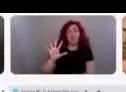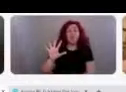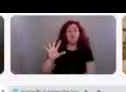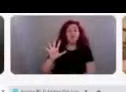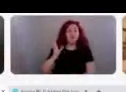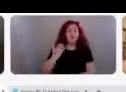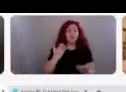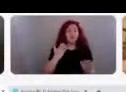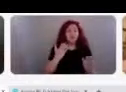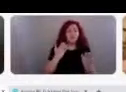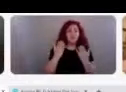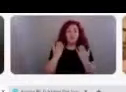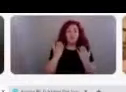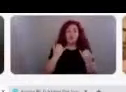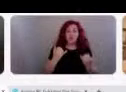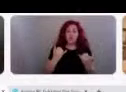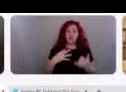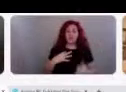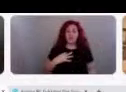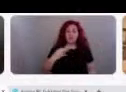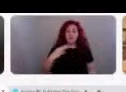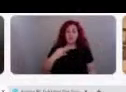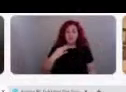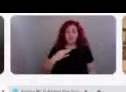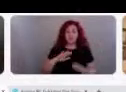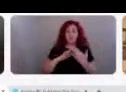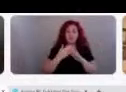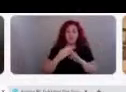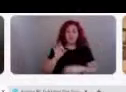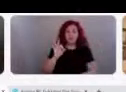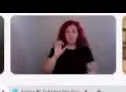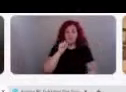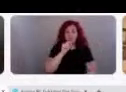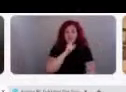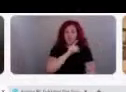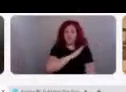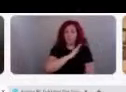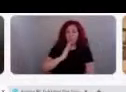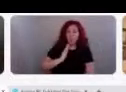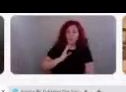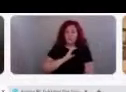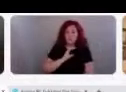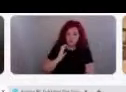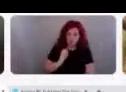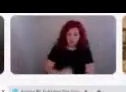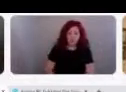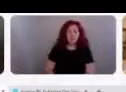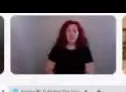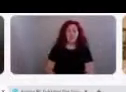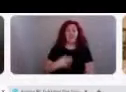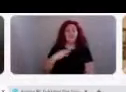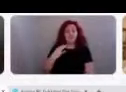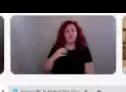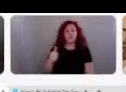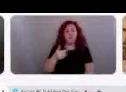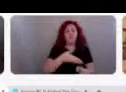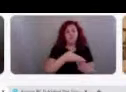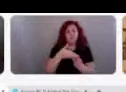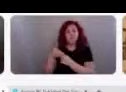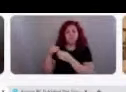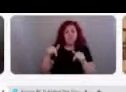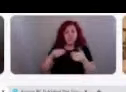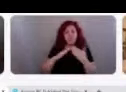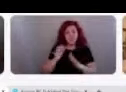i serve as and currently am a volunteer with the city of scottsdale's board of commission and volunteer in other areas of the city as